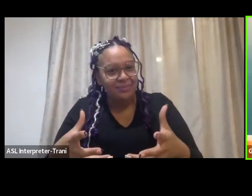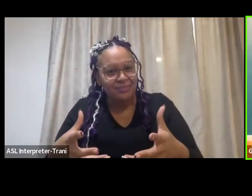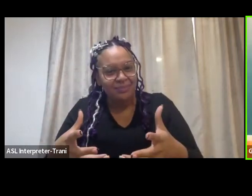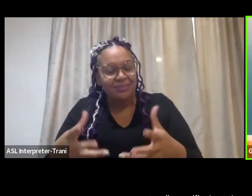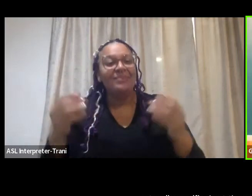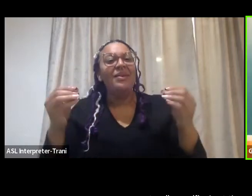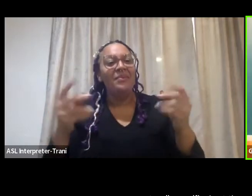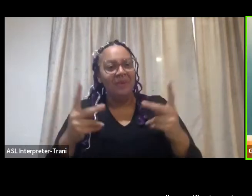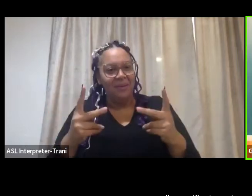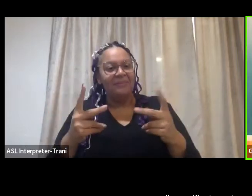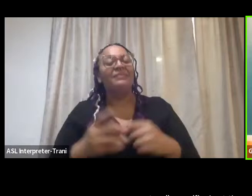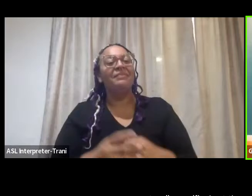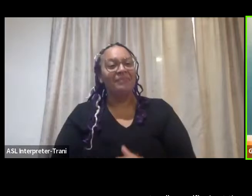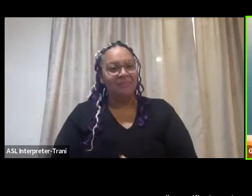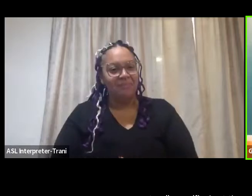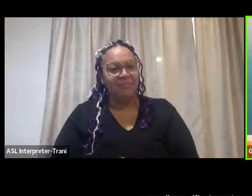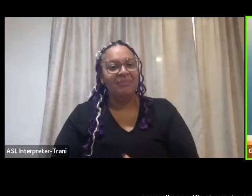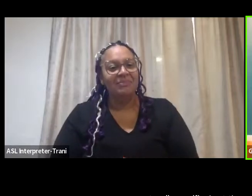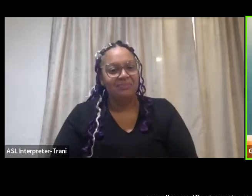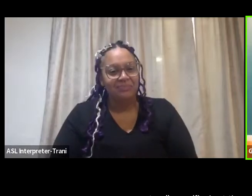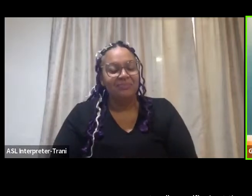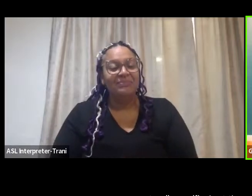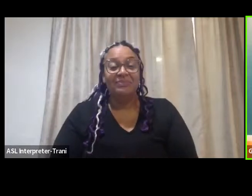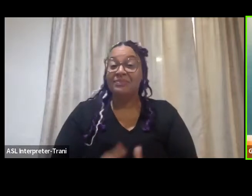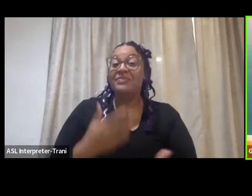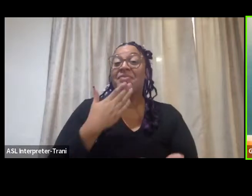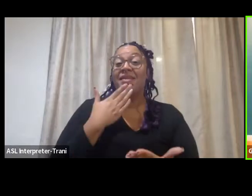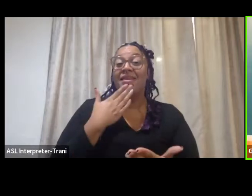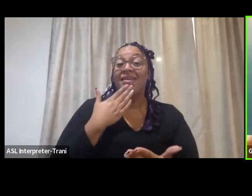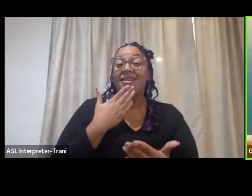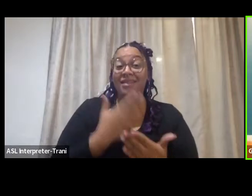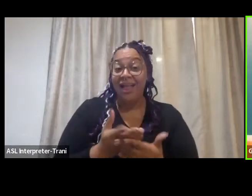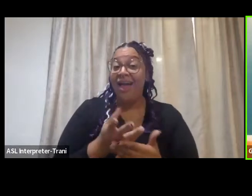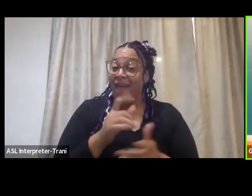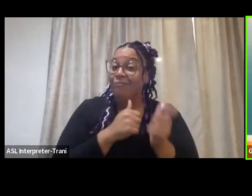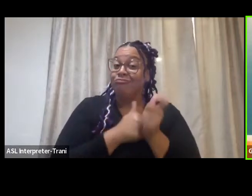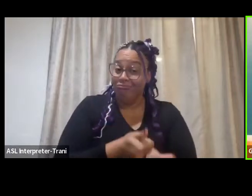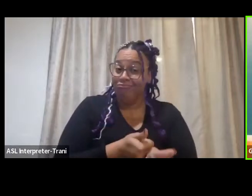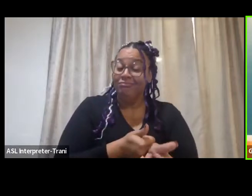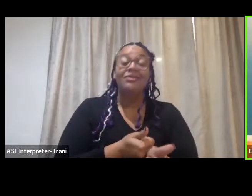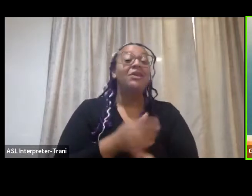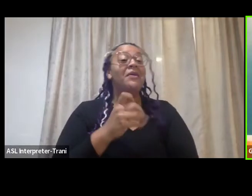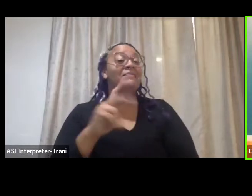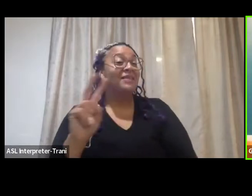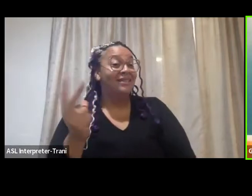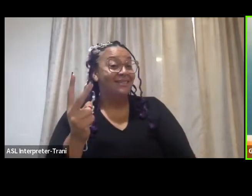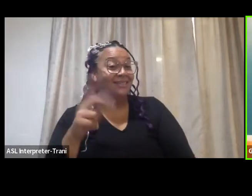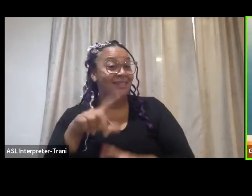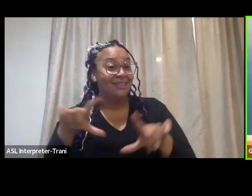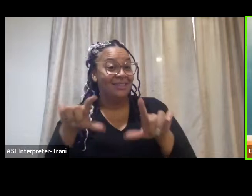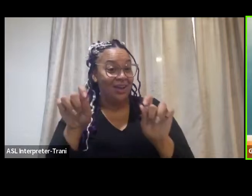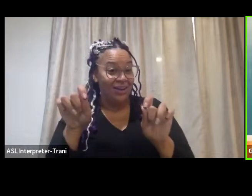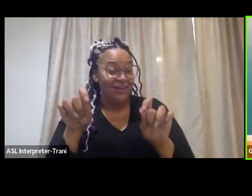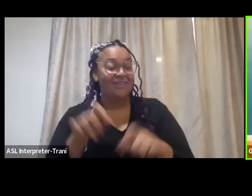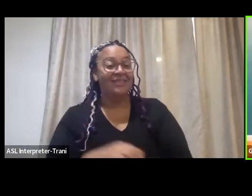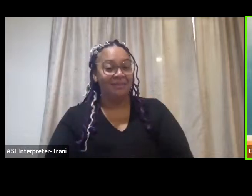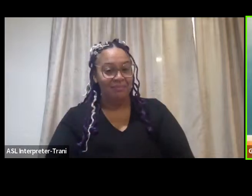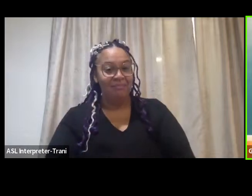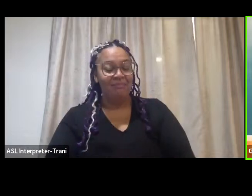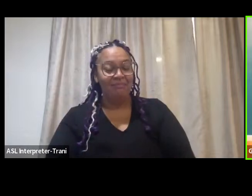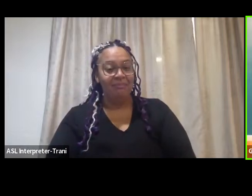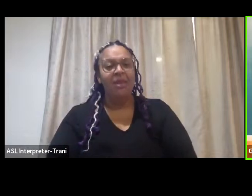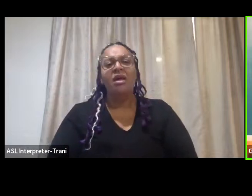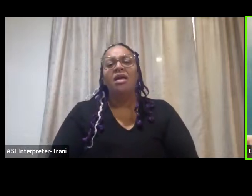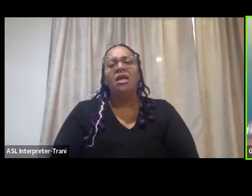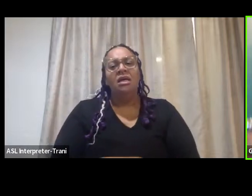Okay, good. Glad that tracks. And you have a second one. You ready? Oh, and this can be a